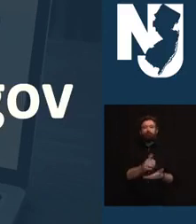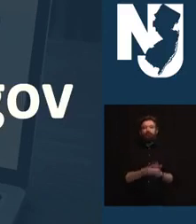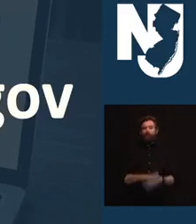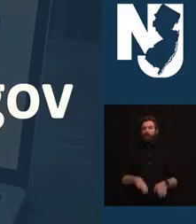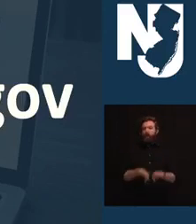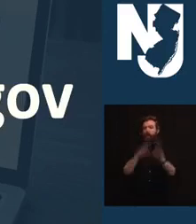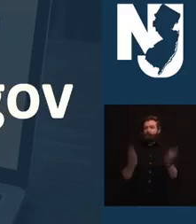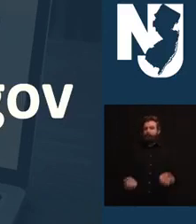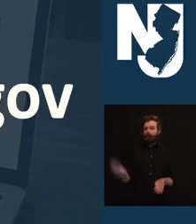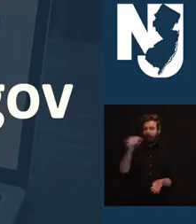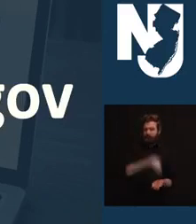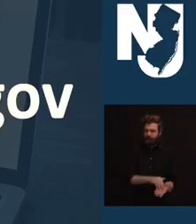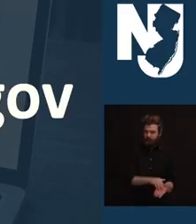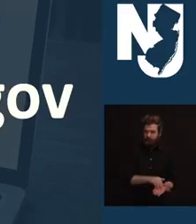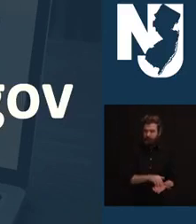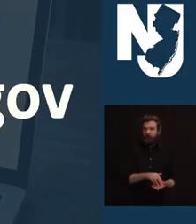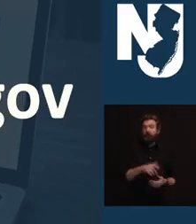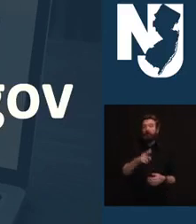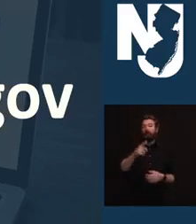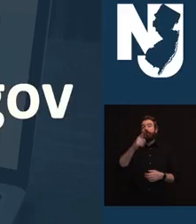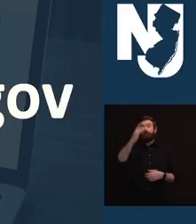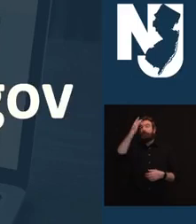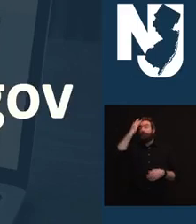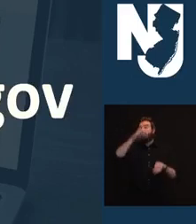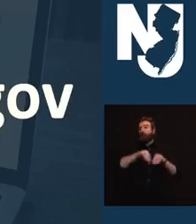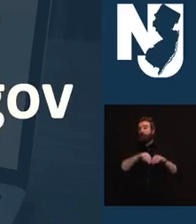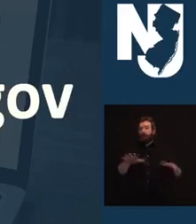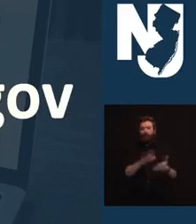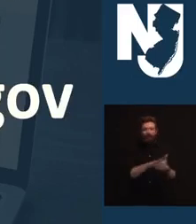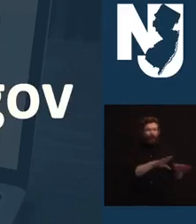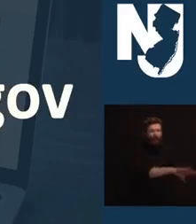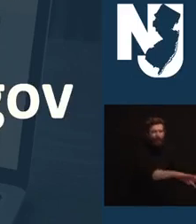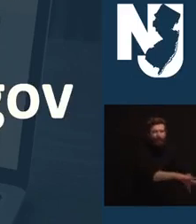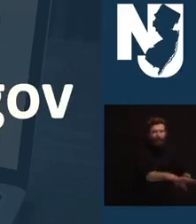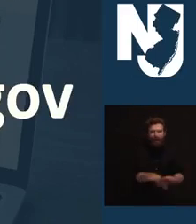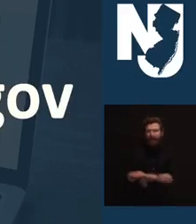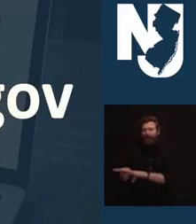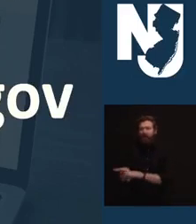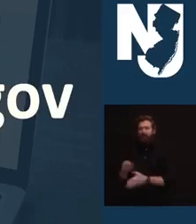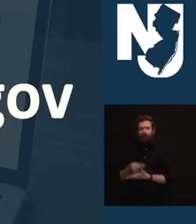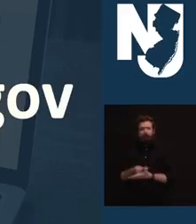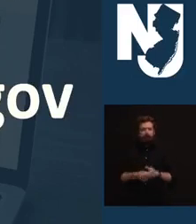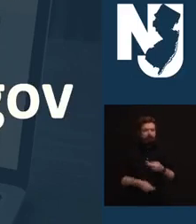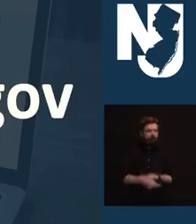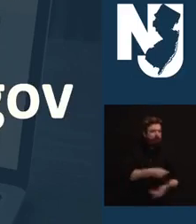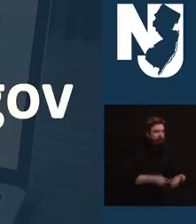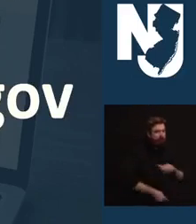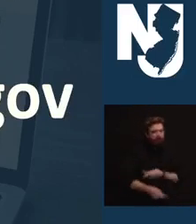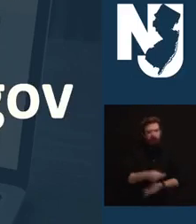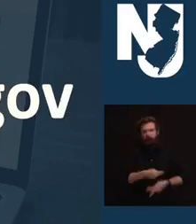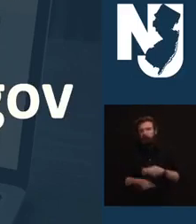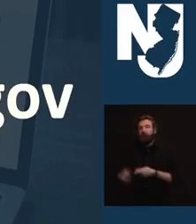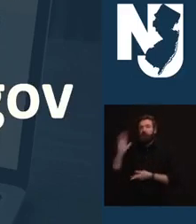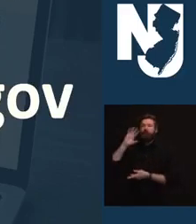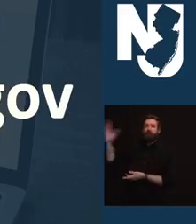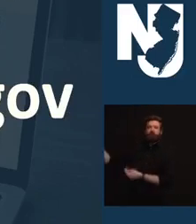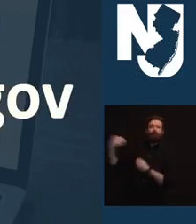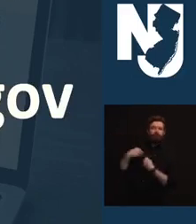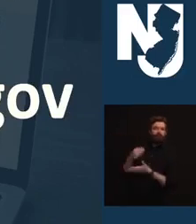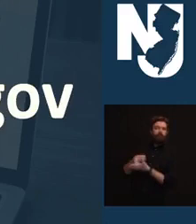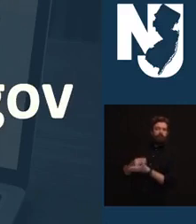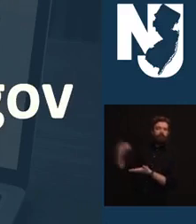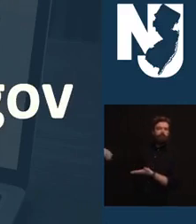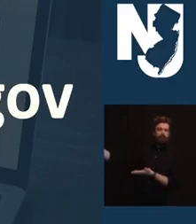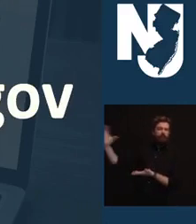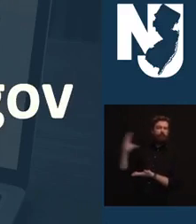taut budget lines. Think about the need right now to continue to deliver the critical services that our residents